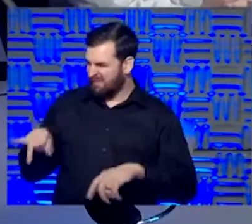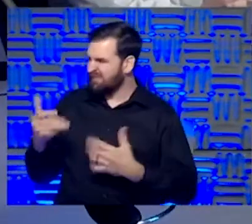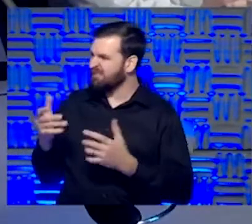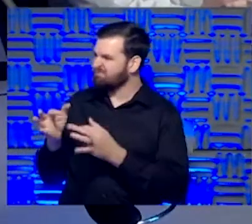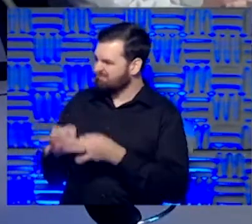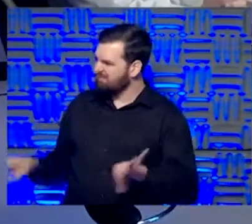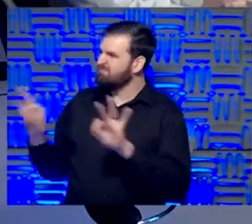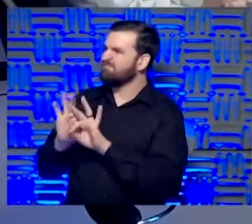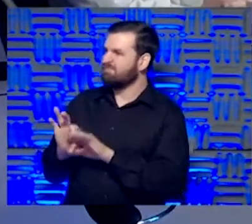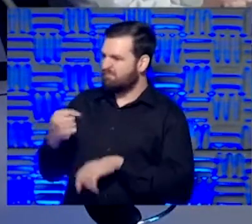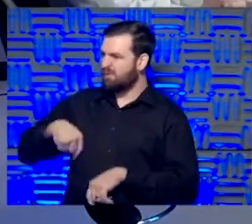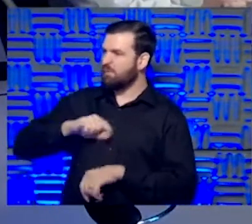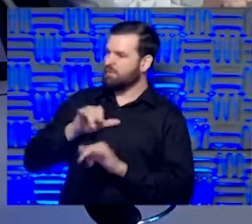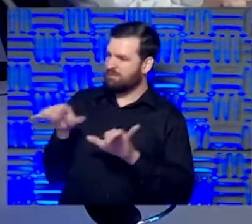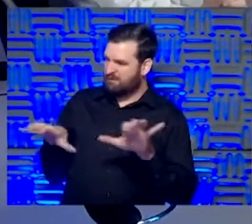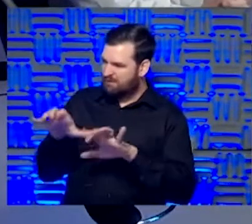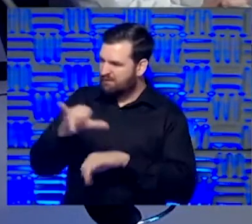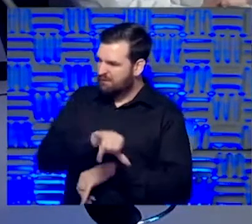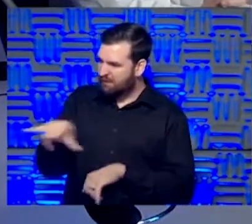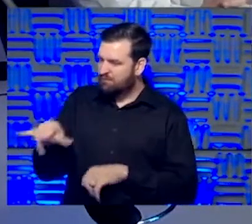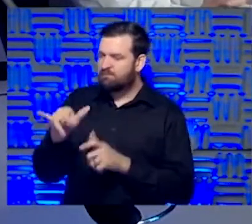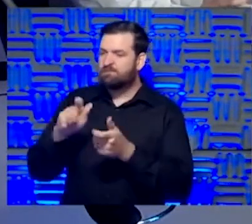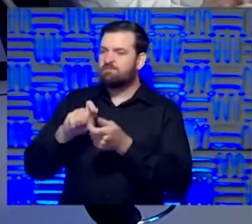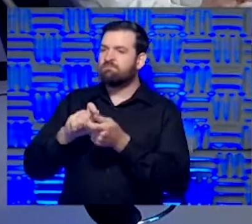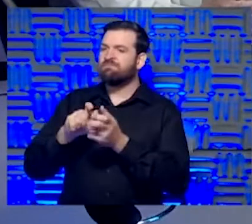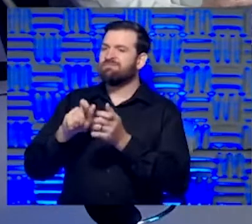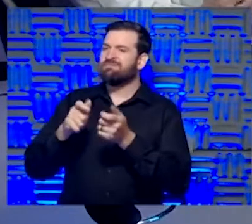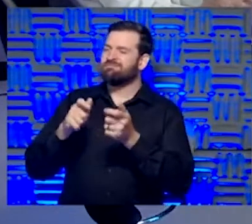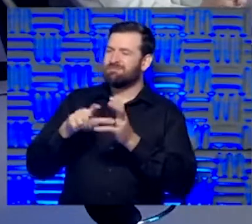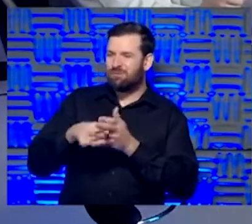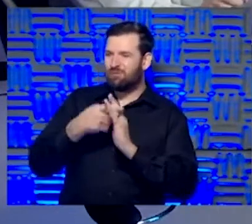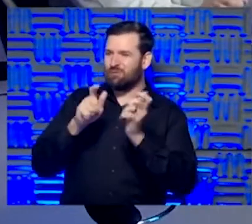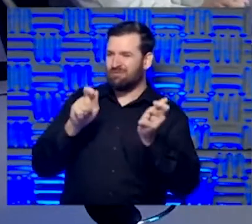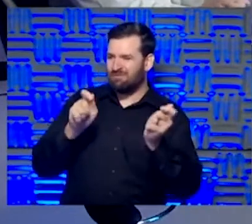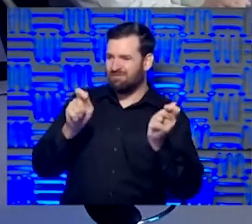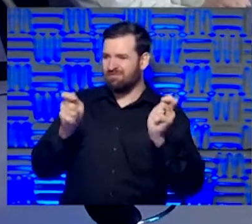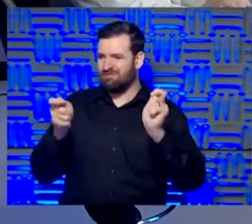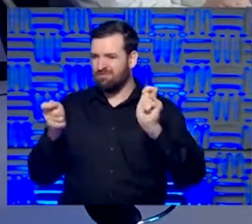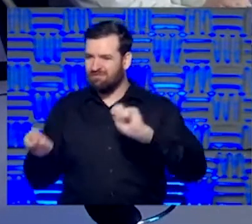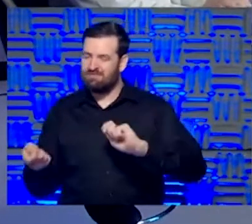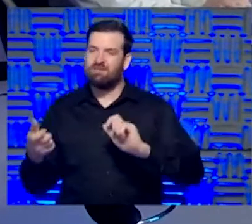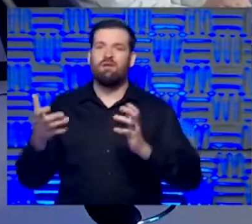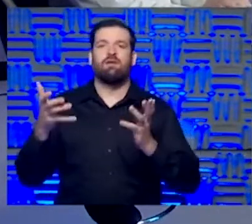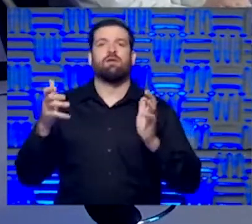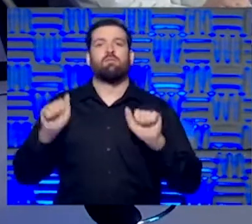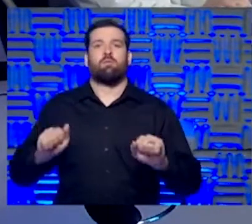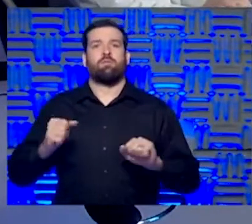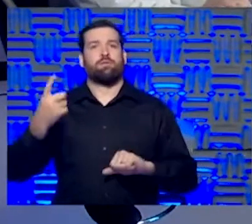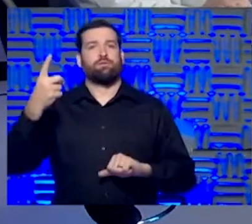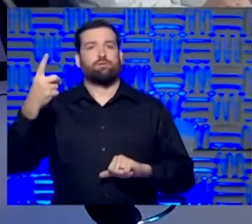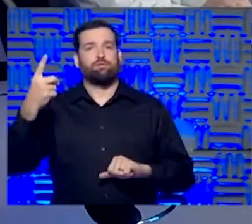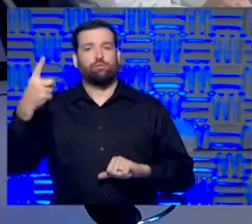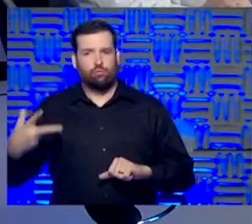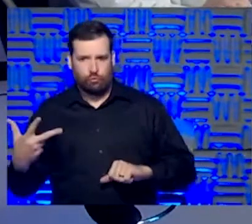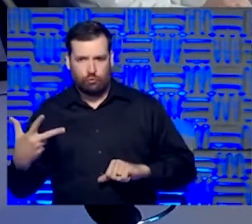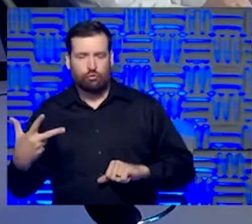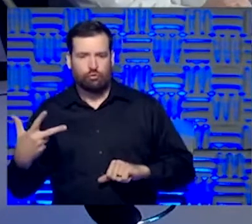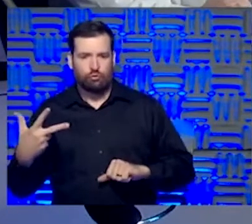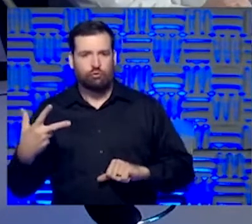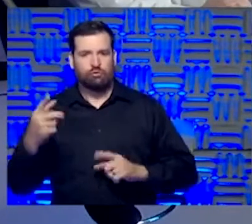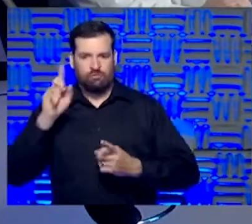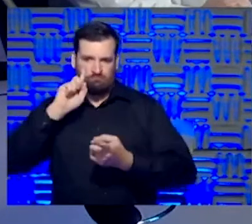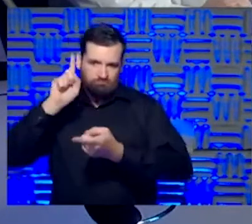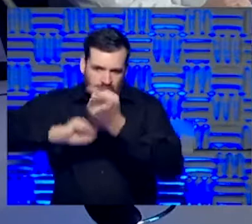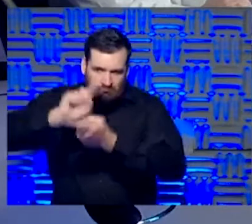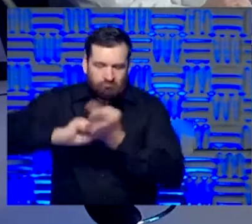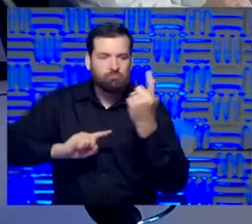know we had to do the same thing. We've started to shift. We're now probably more about 2/3 in person, 1/3 telemedicine. Okay. But that's come with a